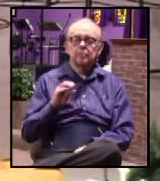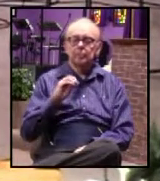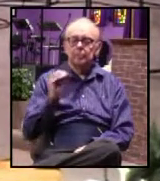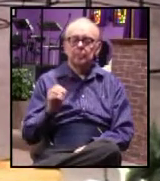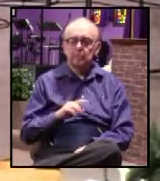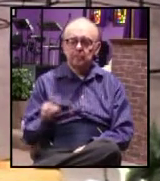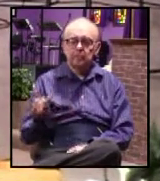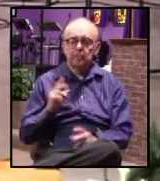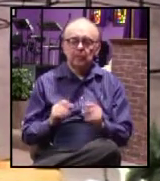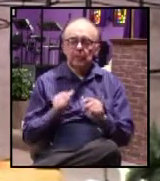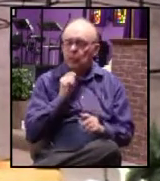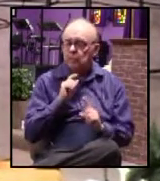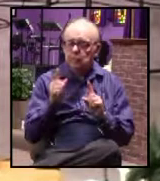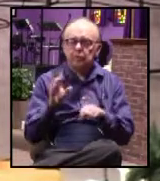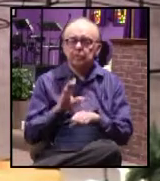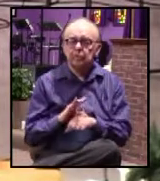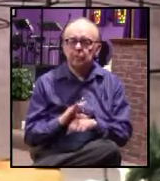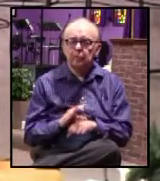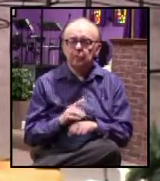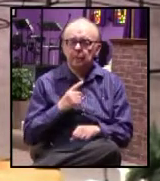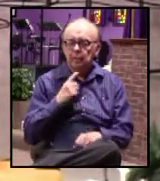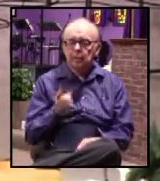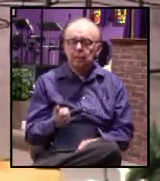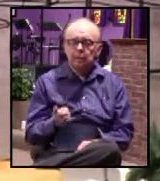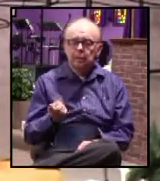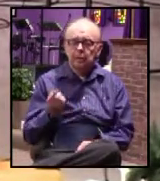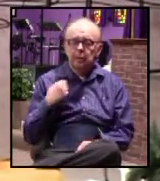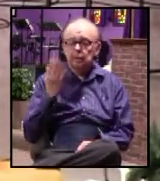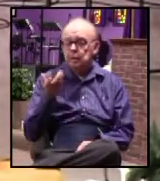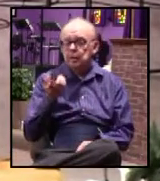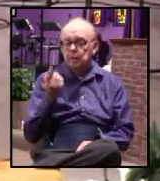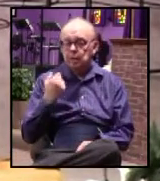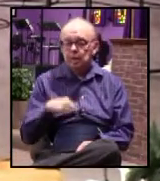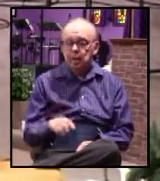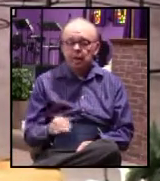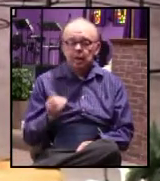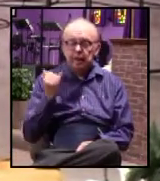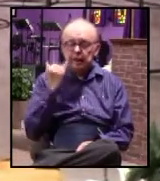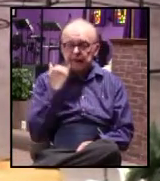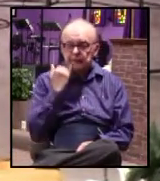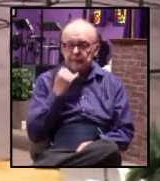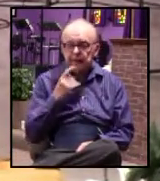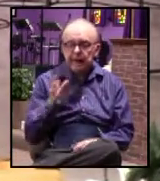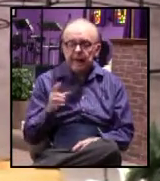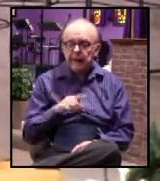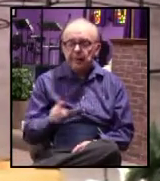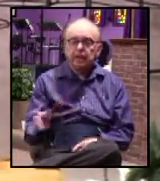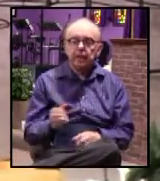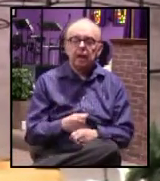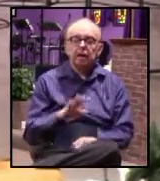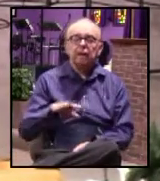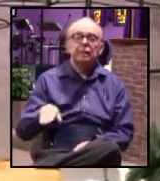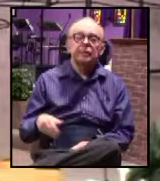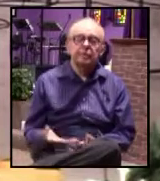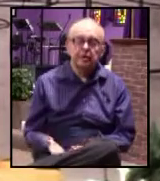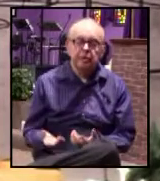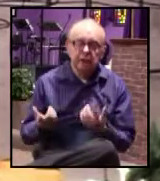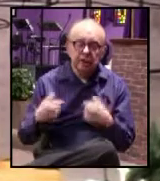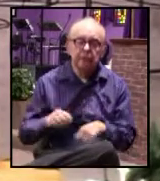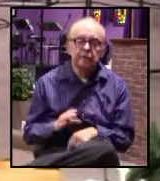80% of those people who do not go to church say that they would come to church if they were invited.